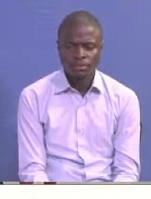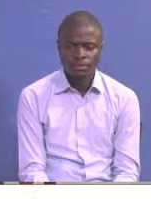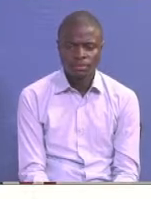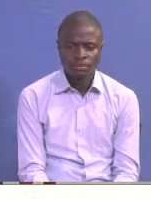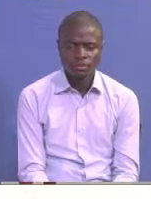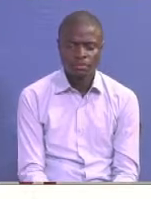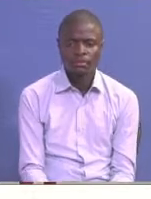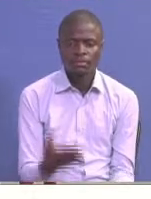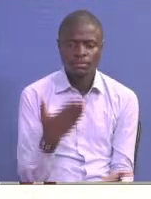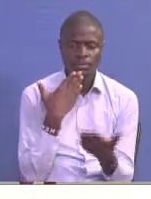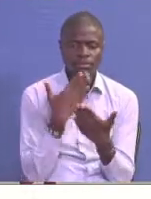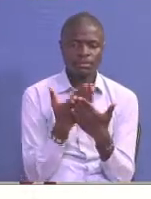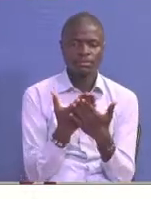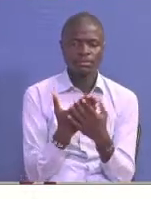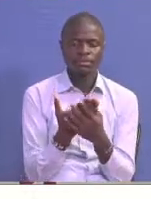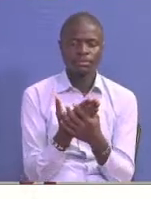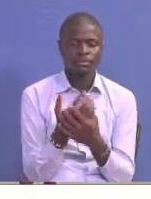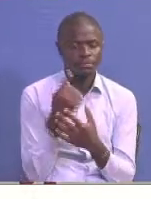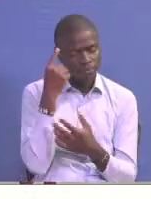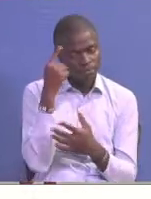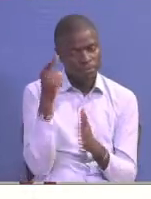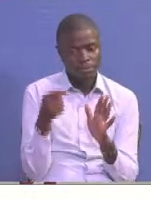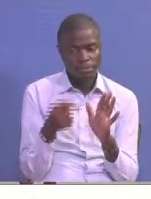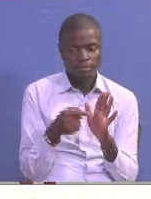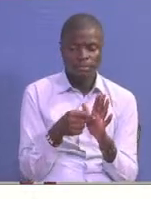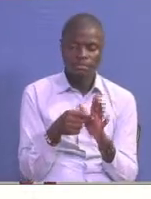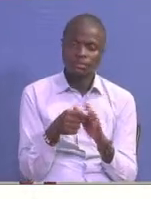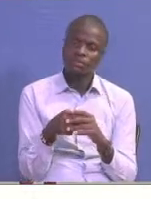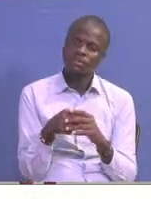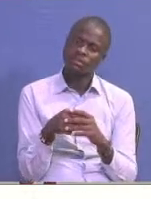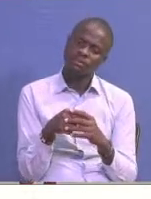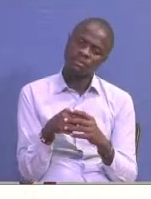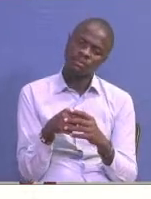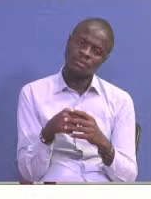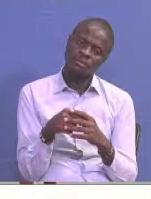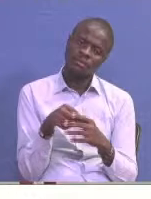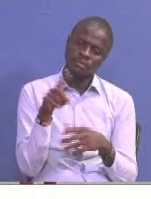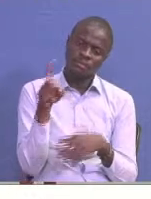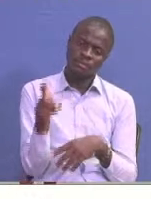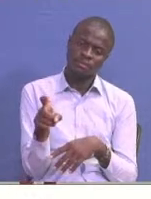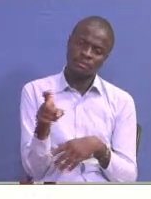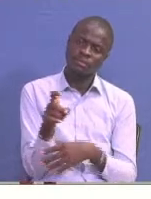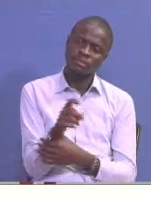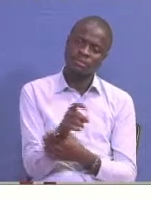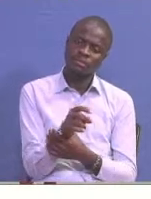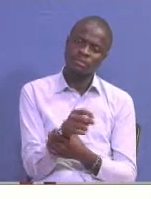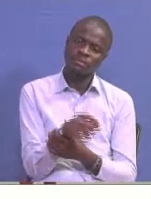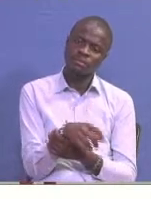Yeah, thank you very much for those comments or questions.